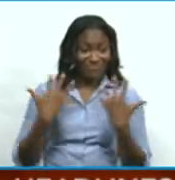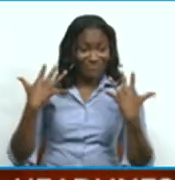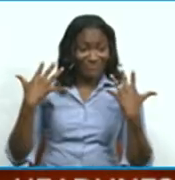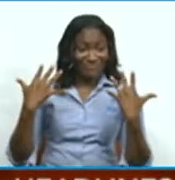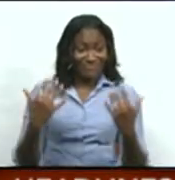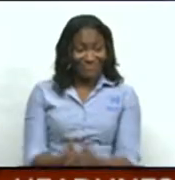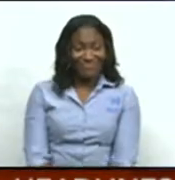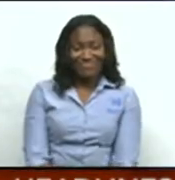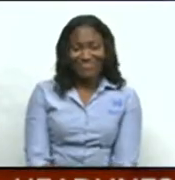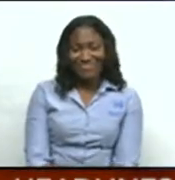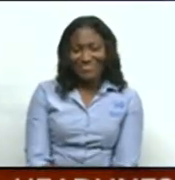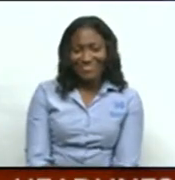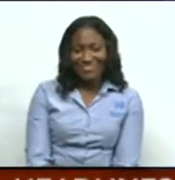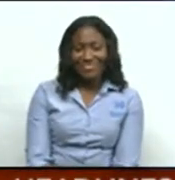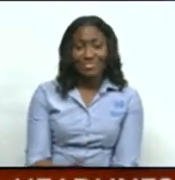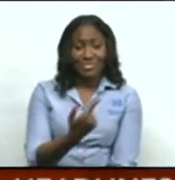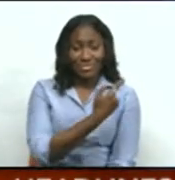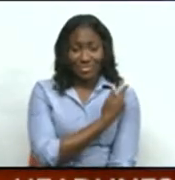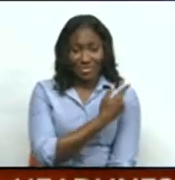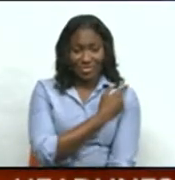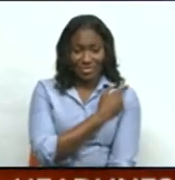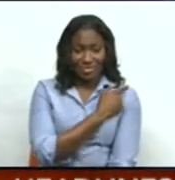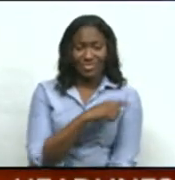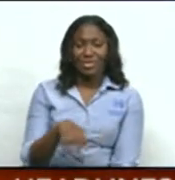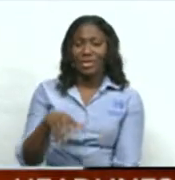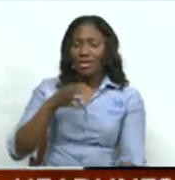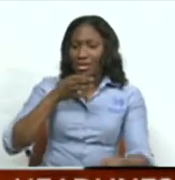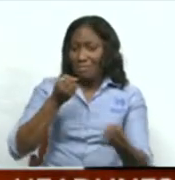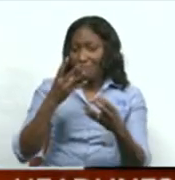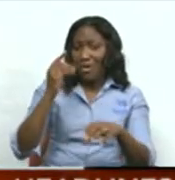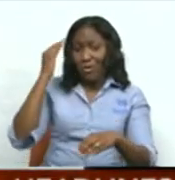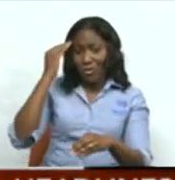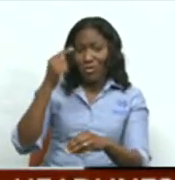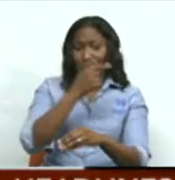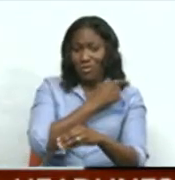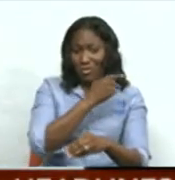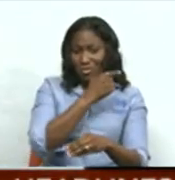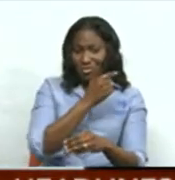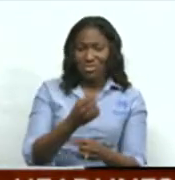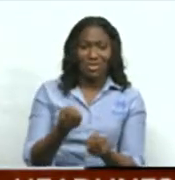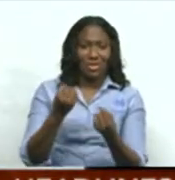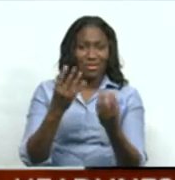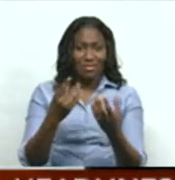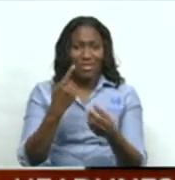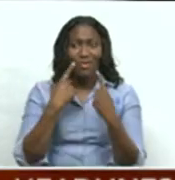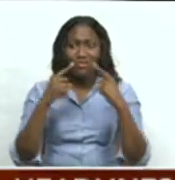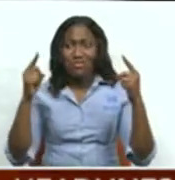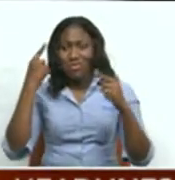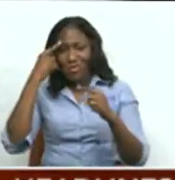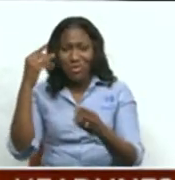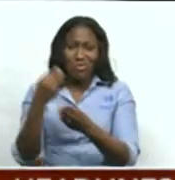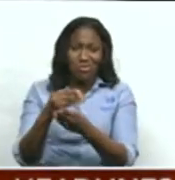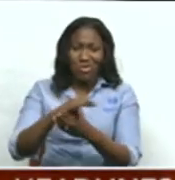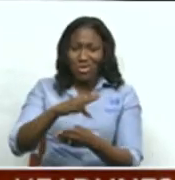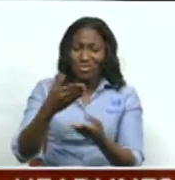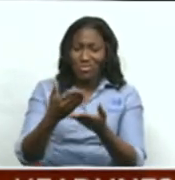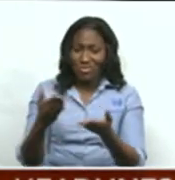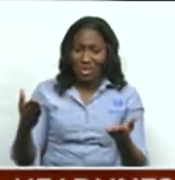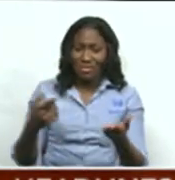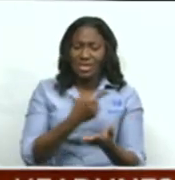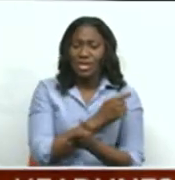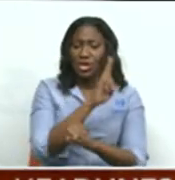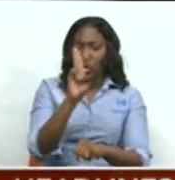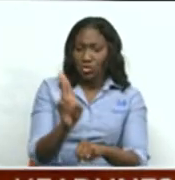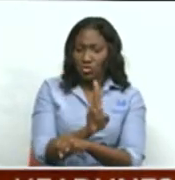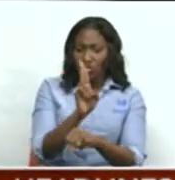you. Tech mogul Elon Musk often makes news, and this time it appears he's also made history. His brain tech